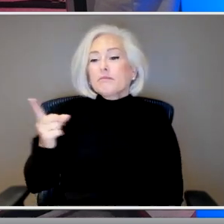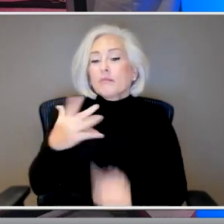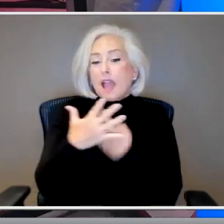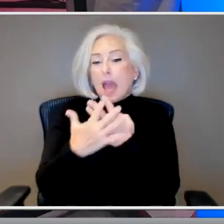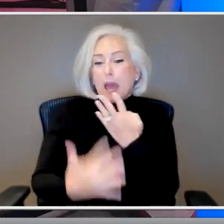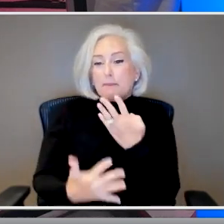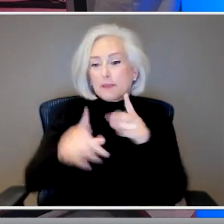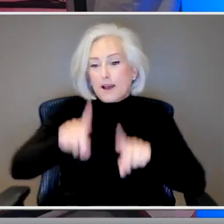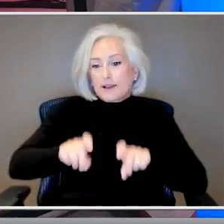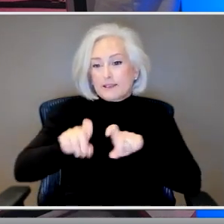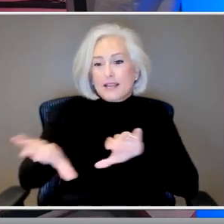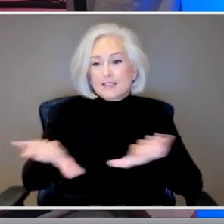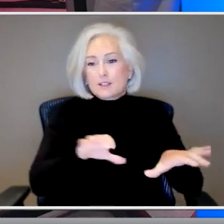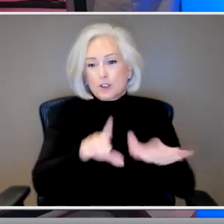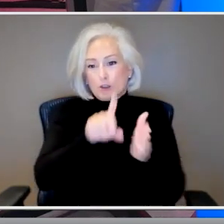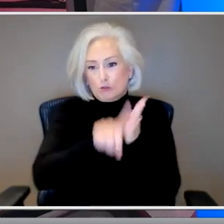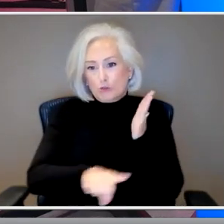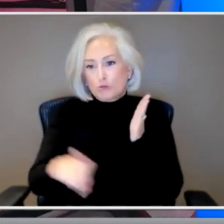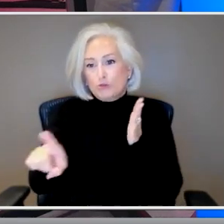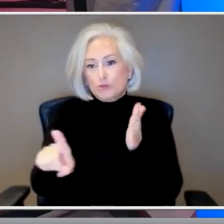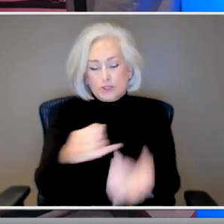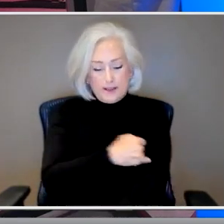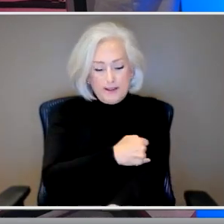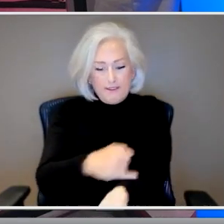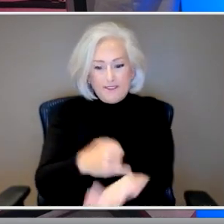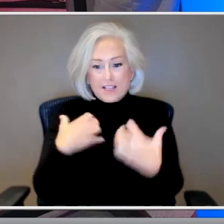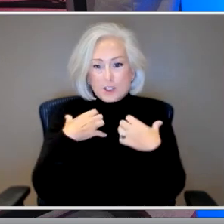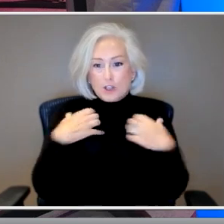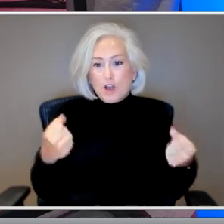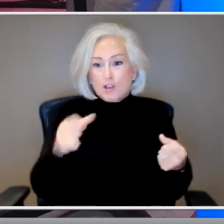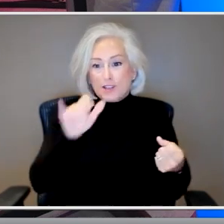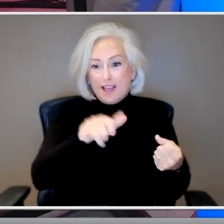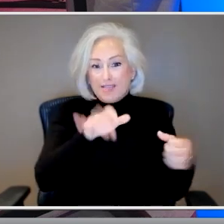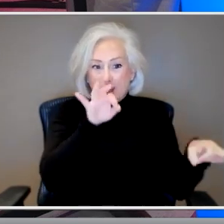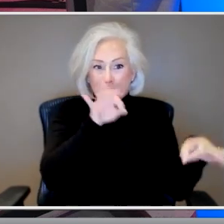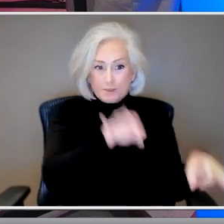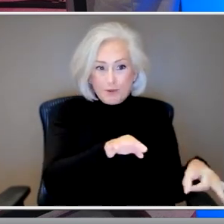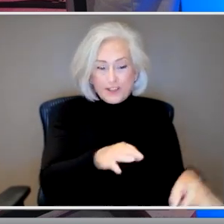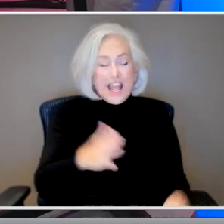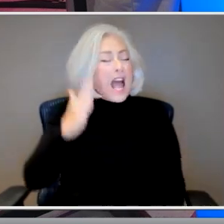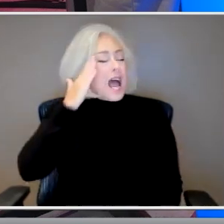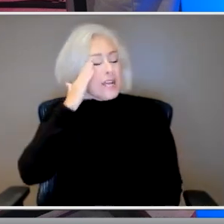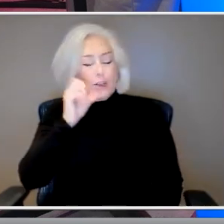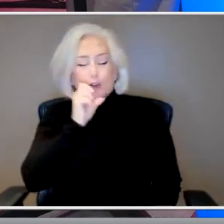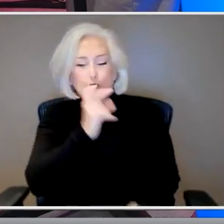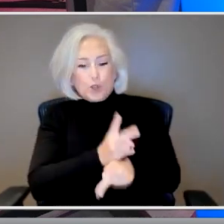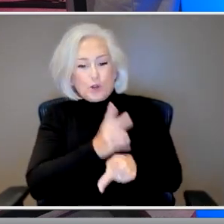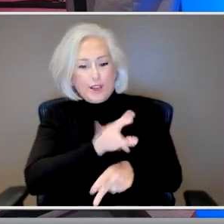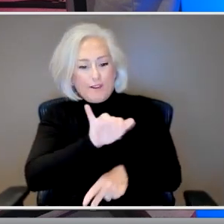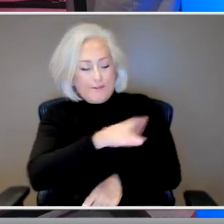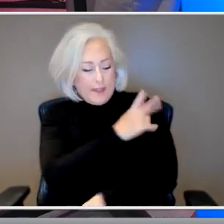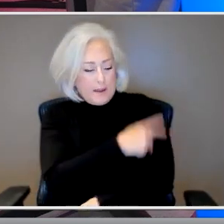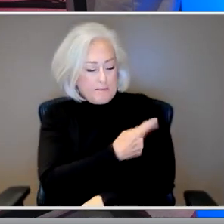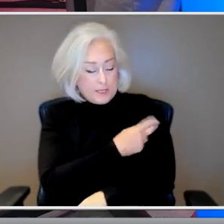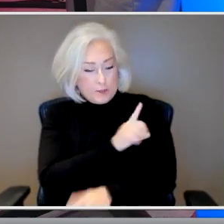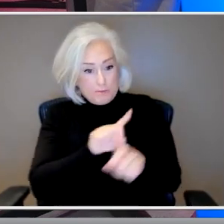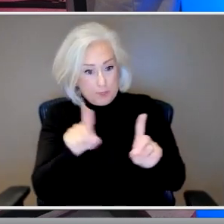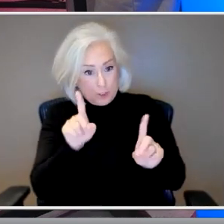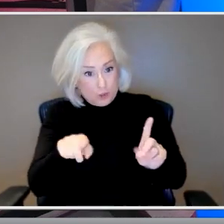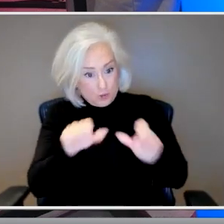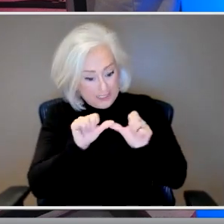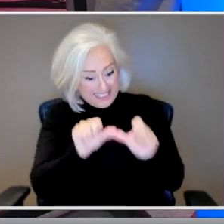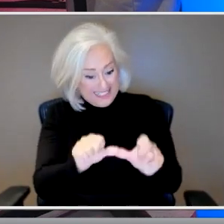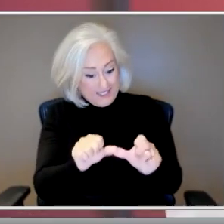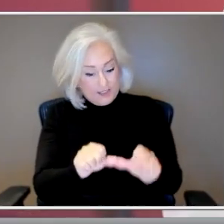health, and that came back perfect. I know you don't treat her, you can't, but should she continue this on? We need to figure